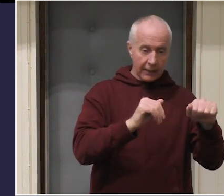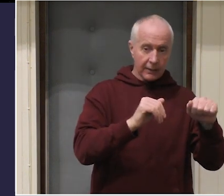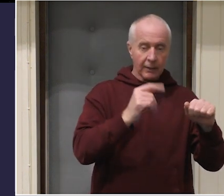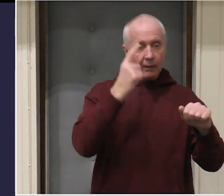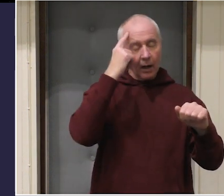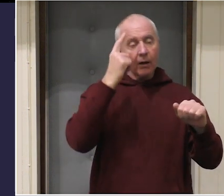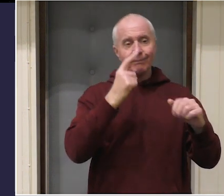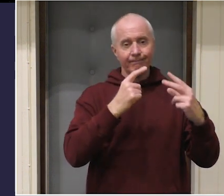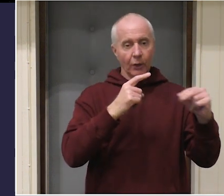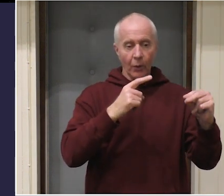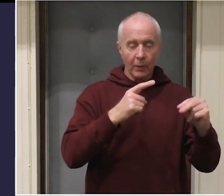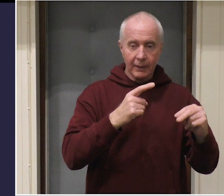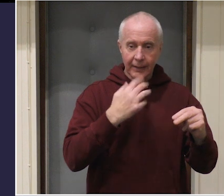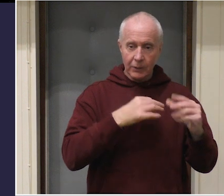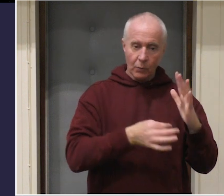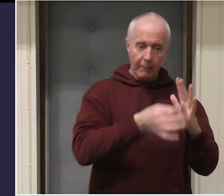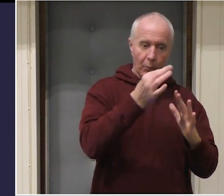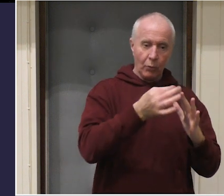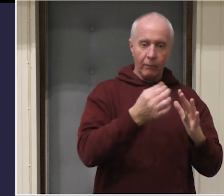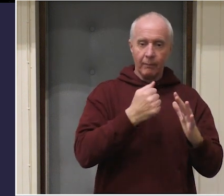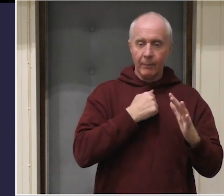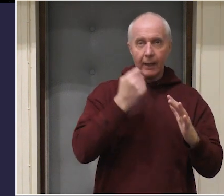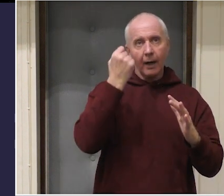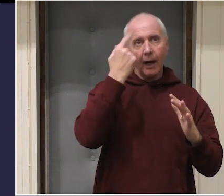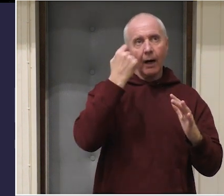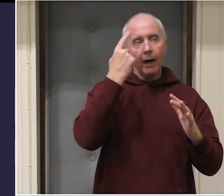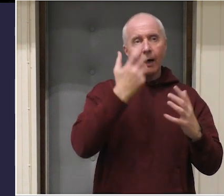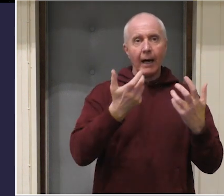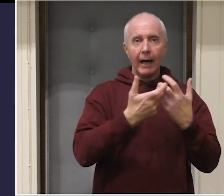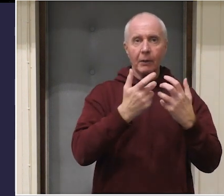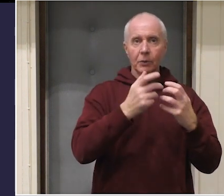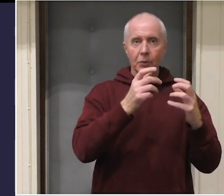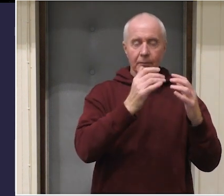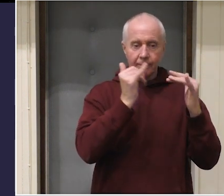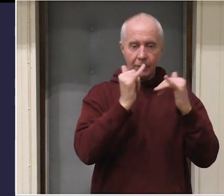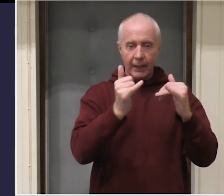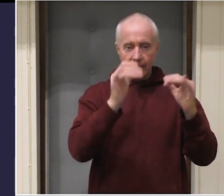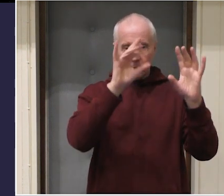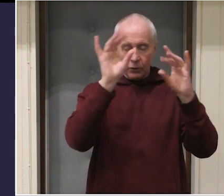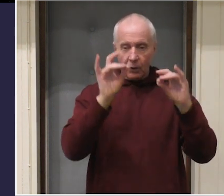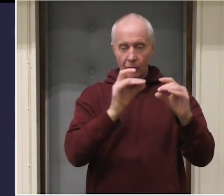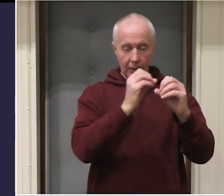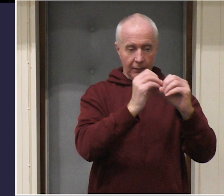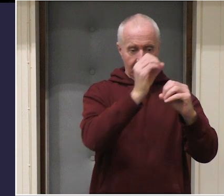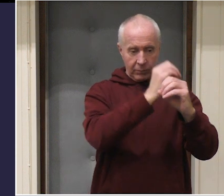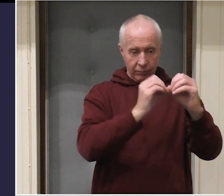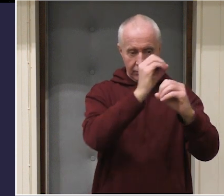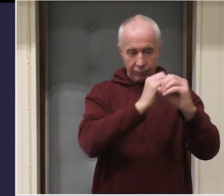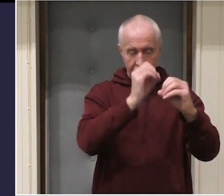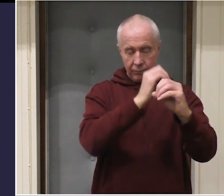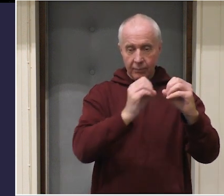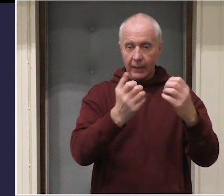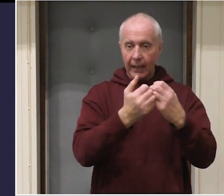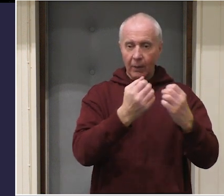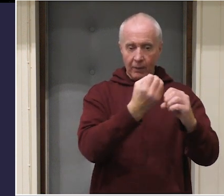going on, or they'll go, no, I need to improve my understanding of stars. In this particular case, we can measure how fast one star is rotating, simply from the way